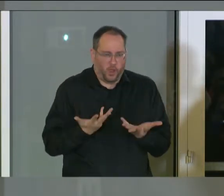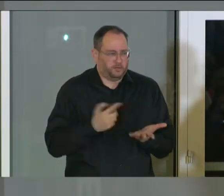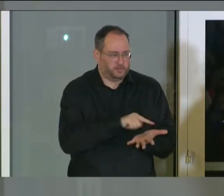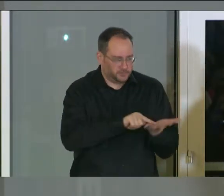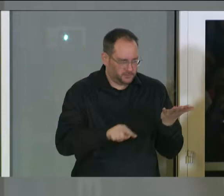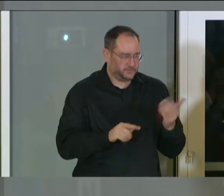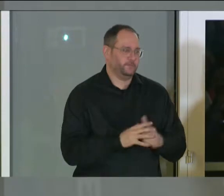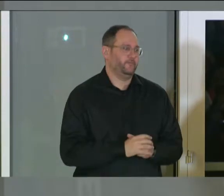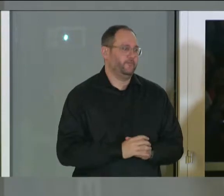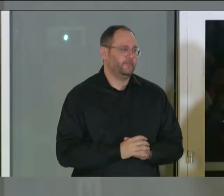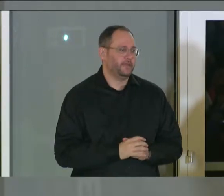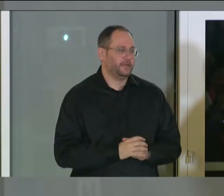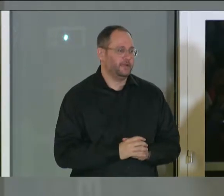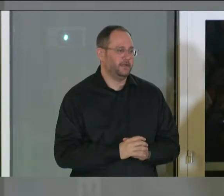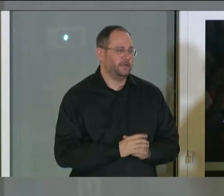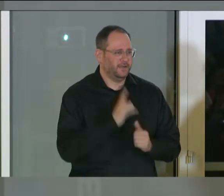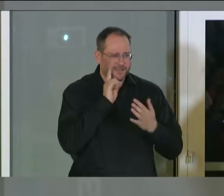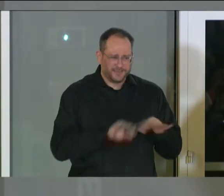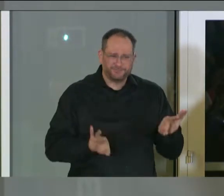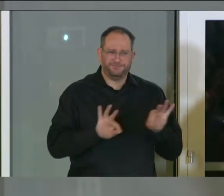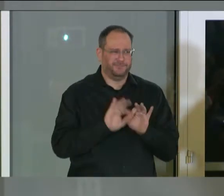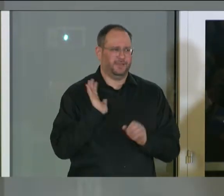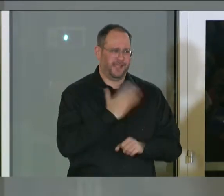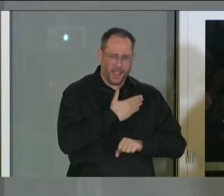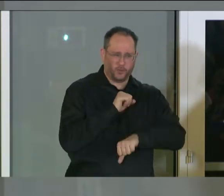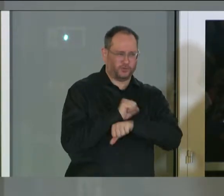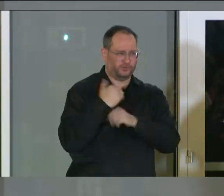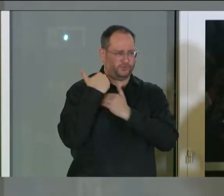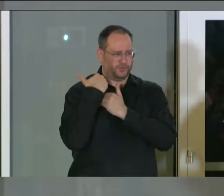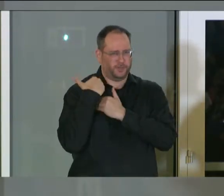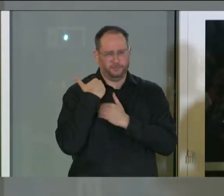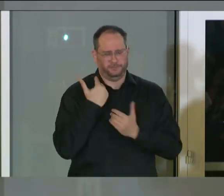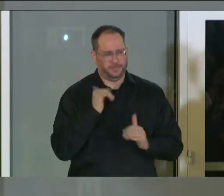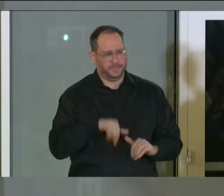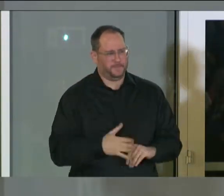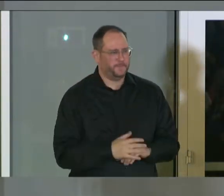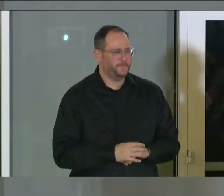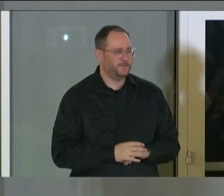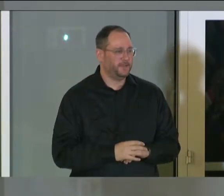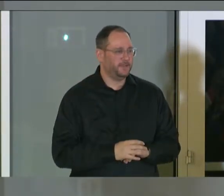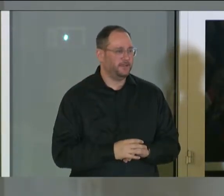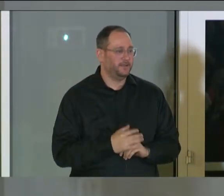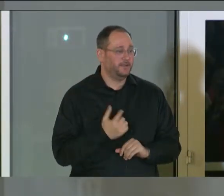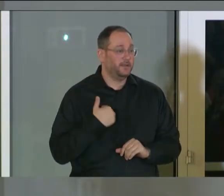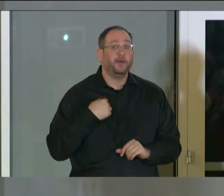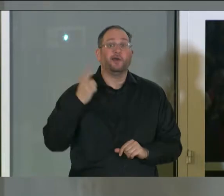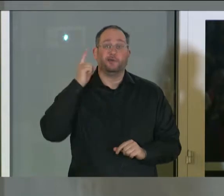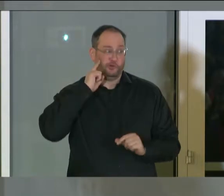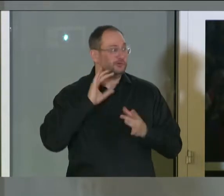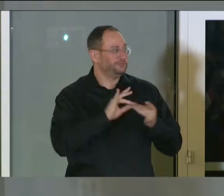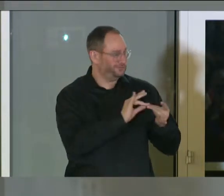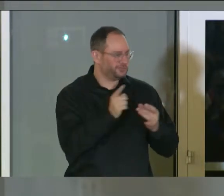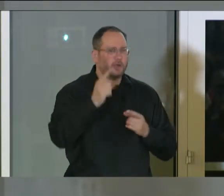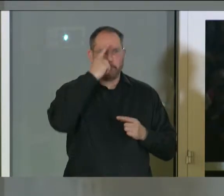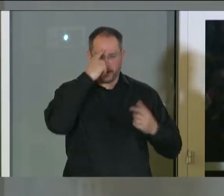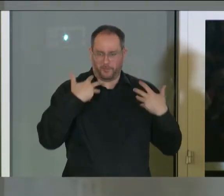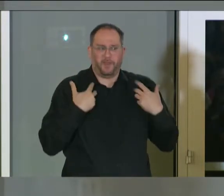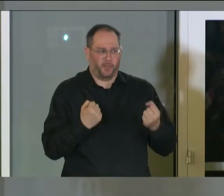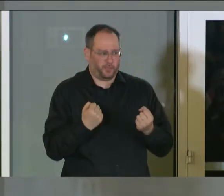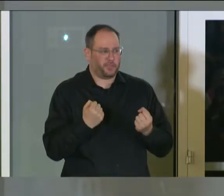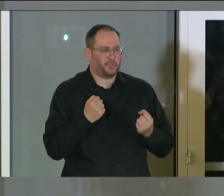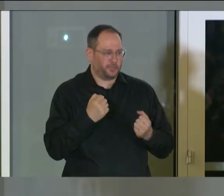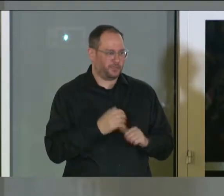critically important to the work that we do. We heard a lot about mental health, didn't we? And I want you to